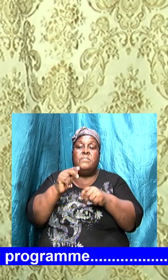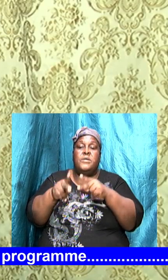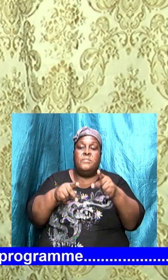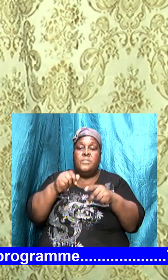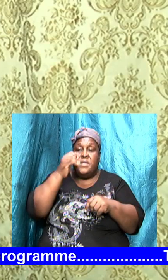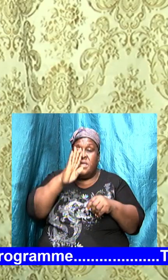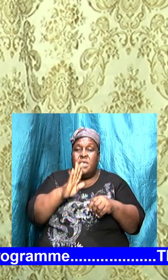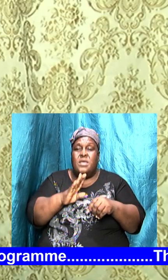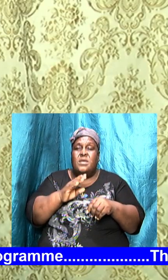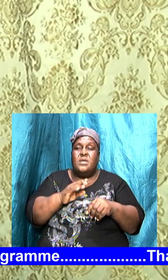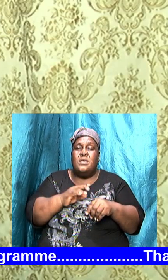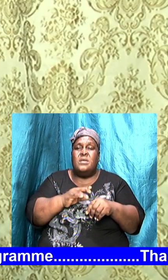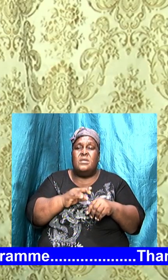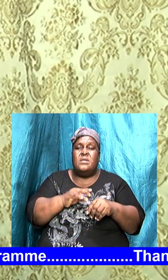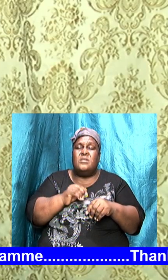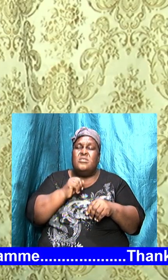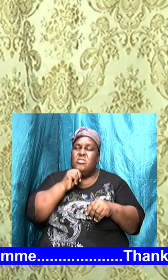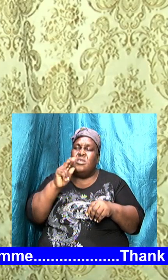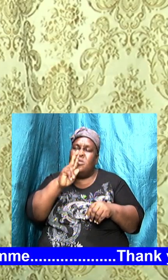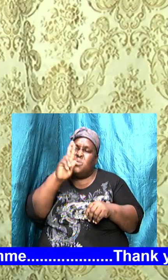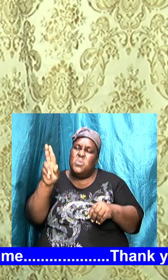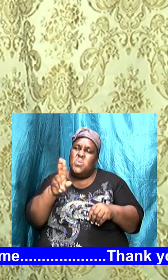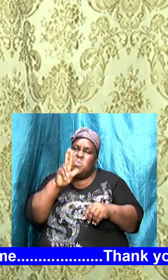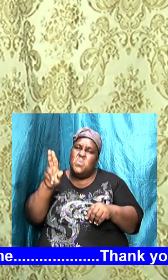We will not just use the regular